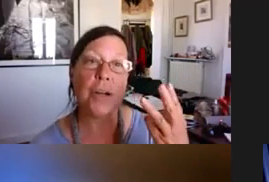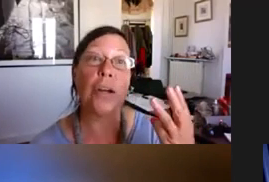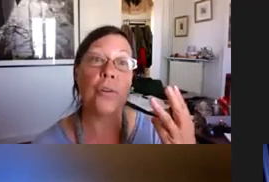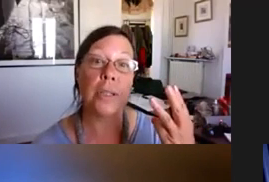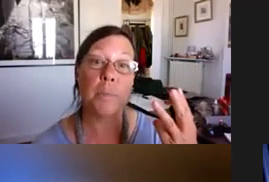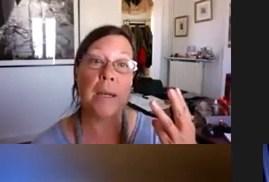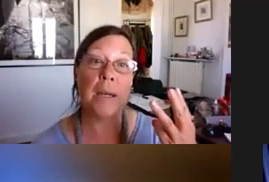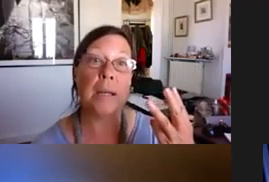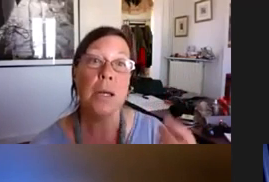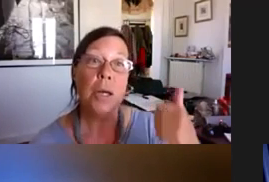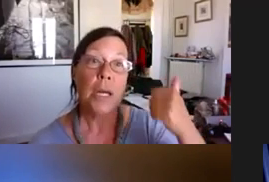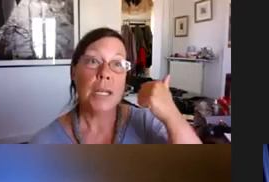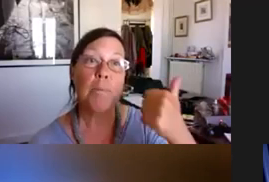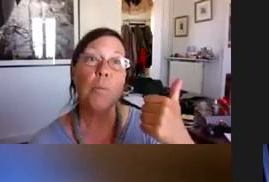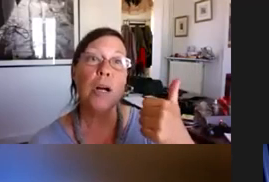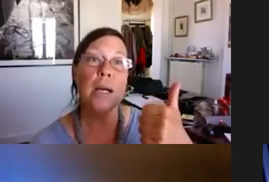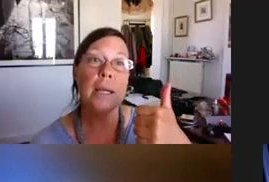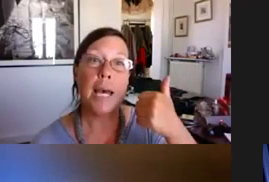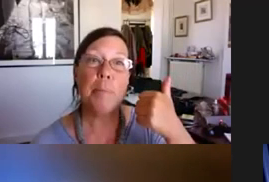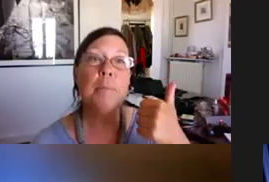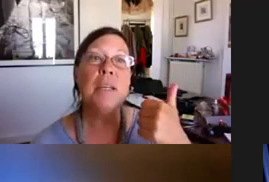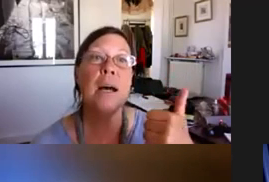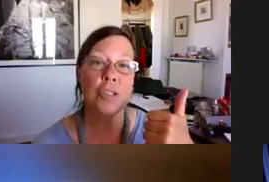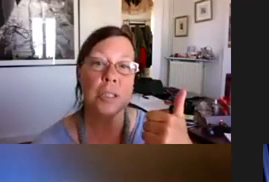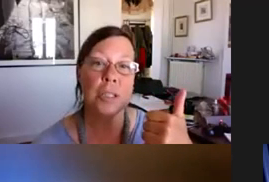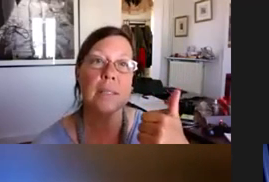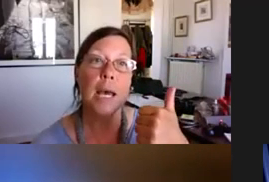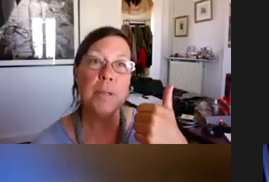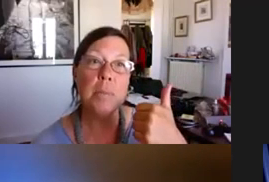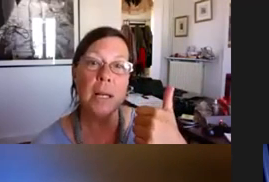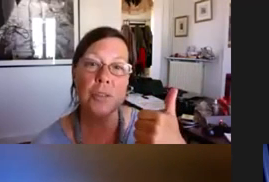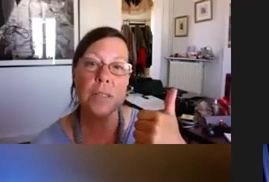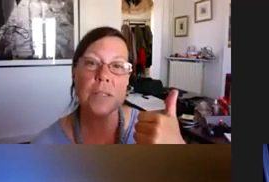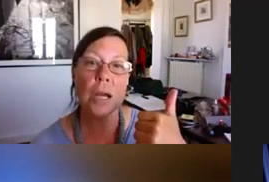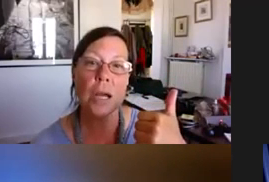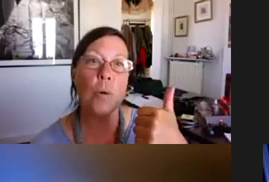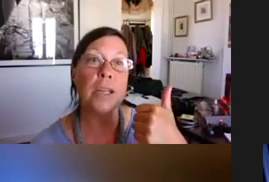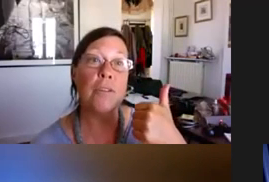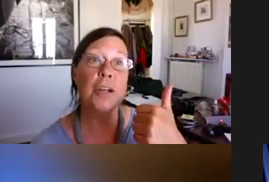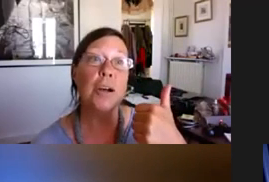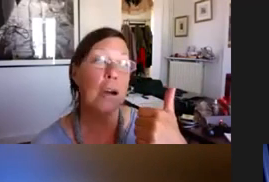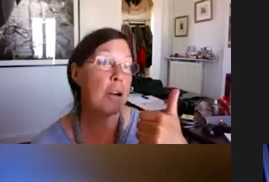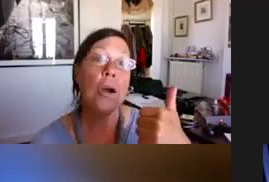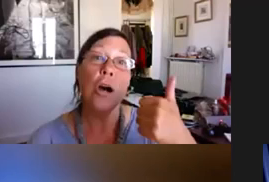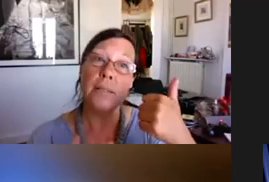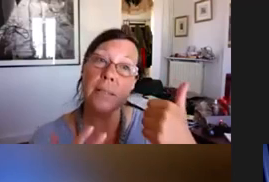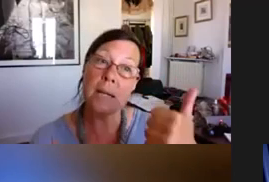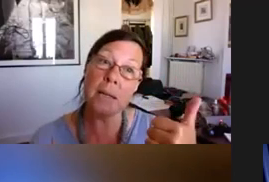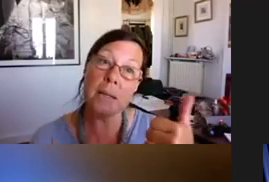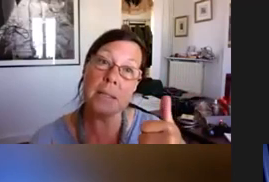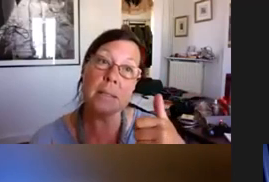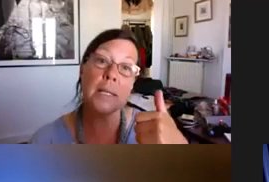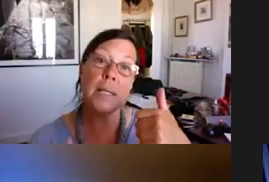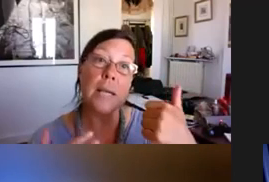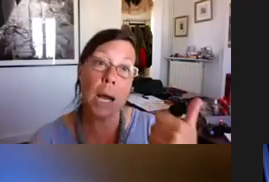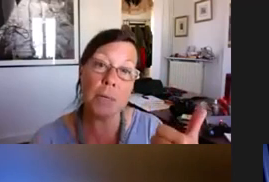very hard during this pandemic. Number one, epidemiologists. The epidemiologists are working very hard on studying